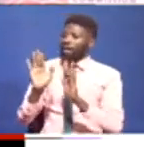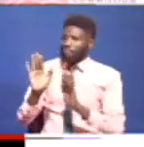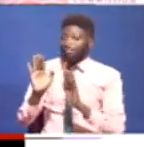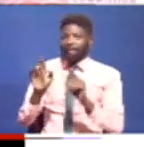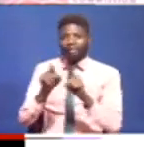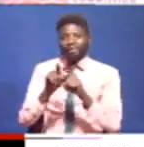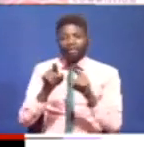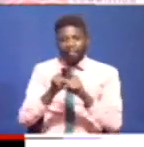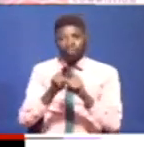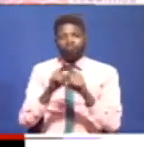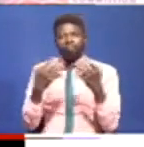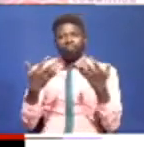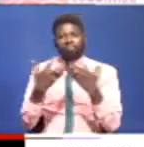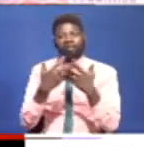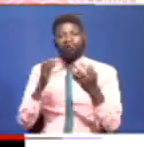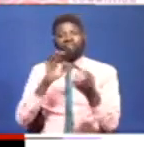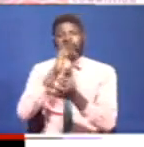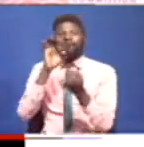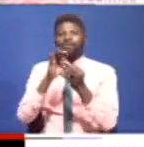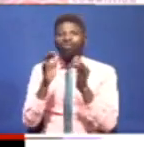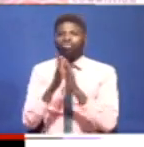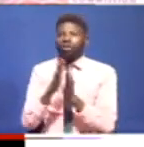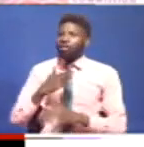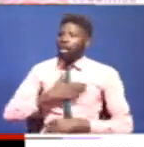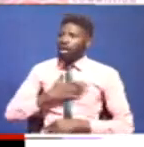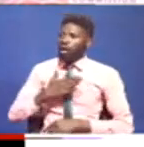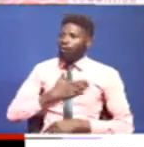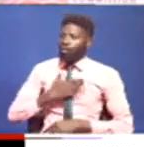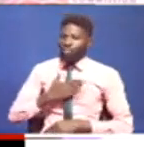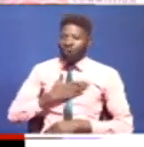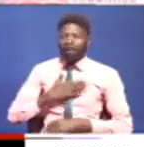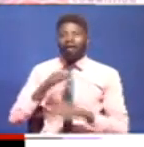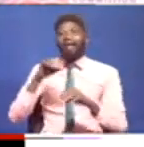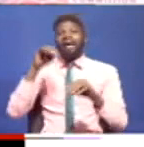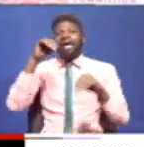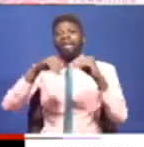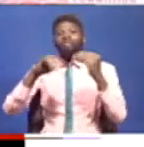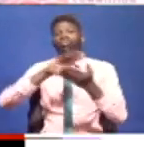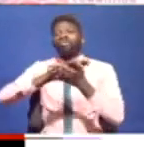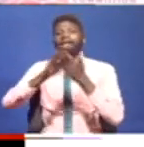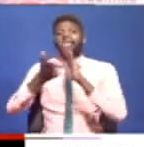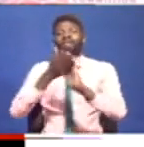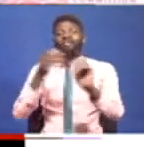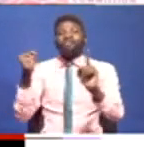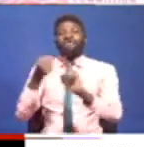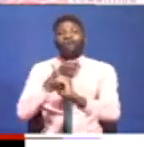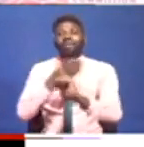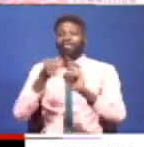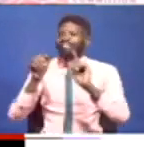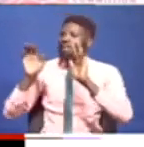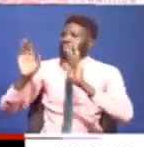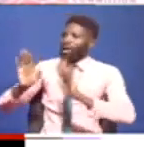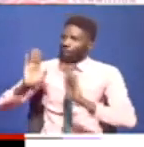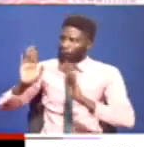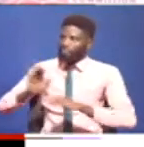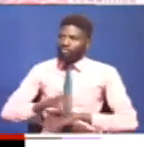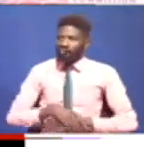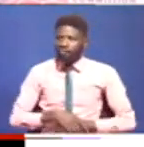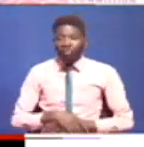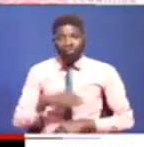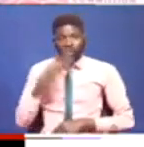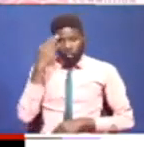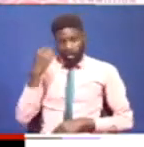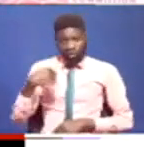perfectly with our Elections Bila Norma campaign. By using sports